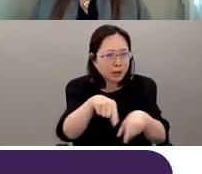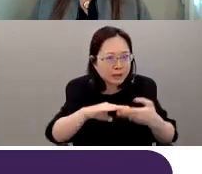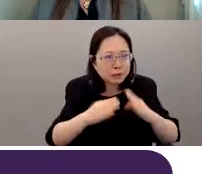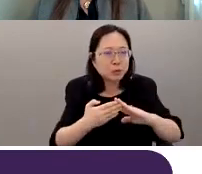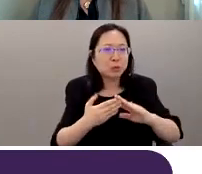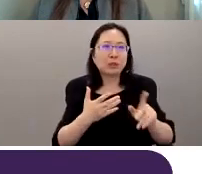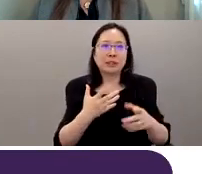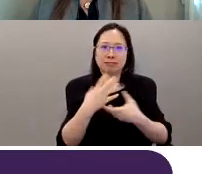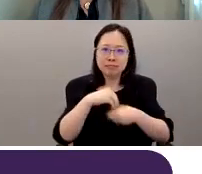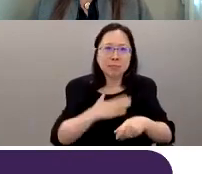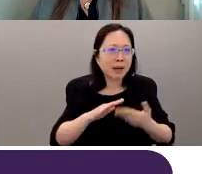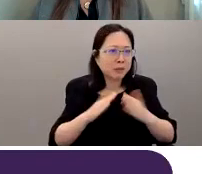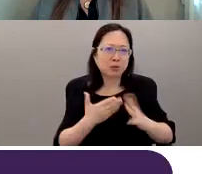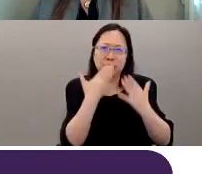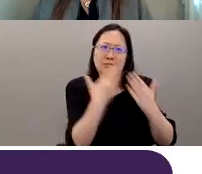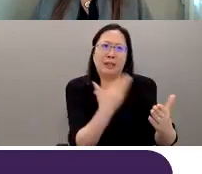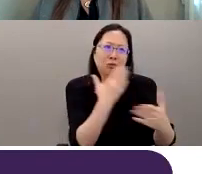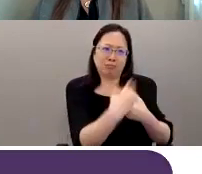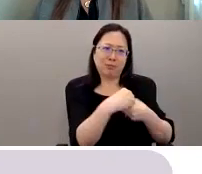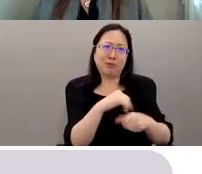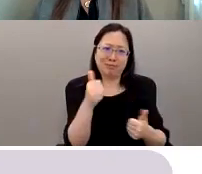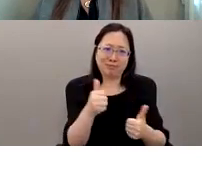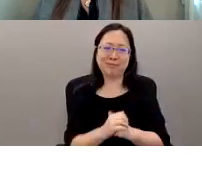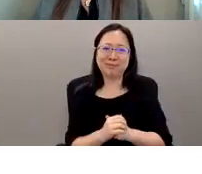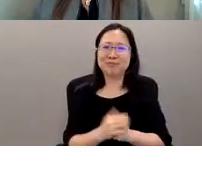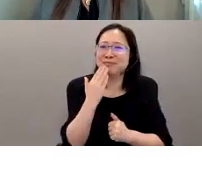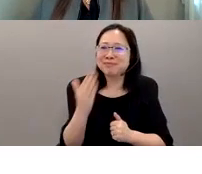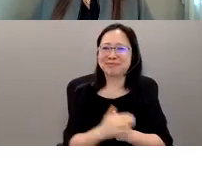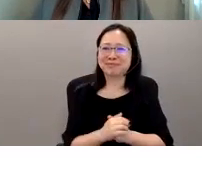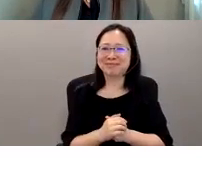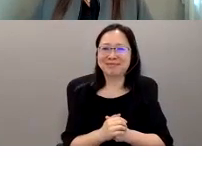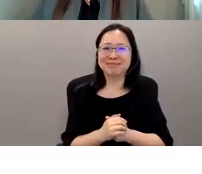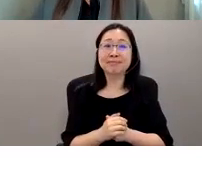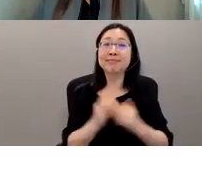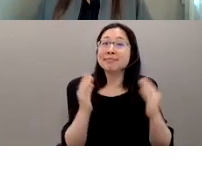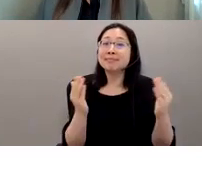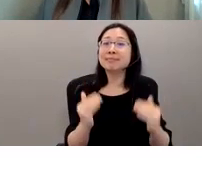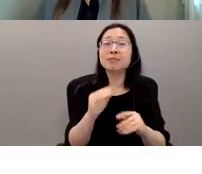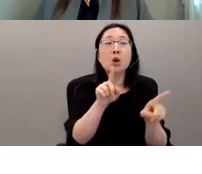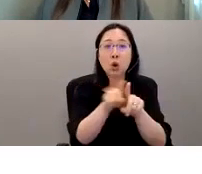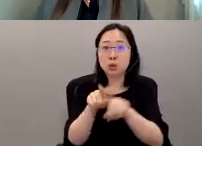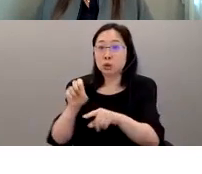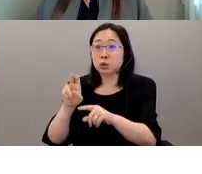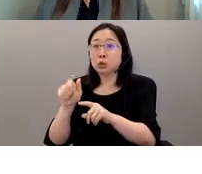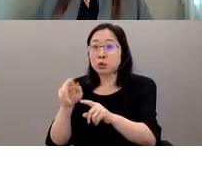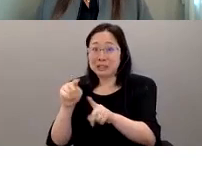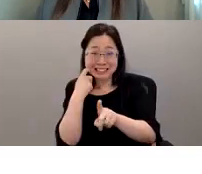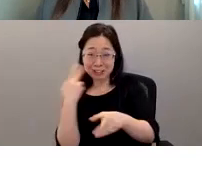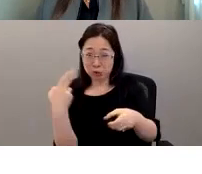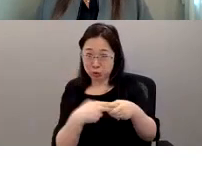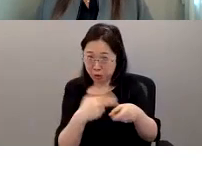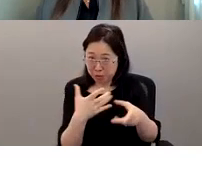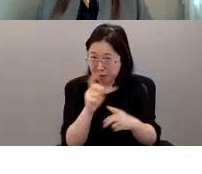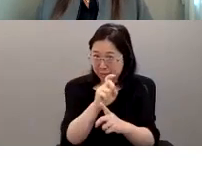my community as well. Thank you. Thank you. Thanks, Tammy. Susan has just joined us, so I wonder if we just want to give